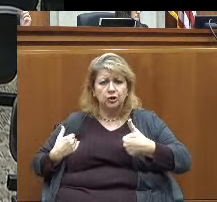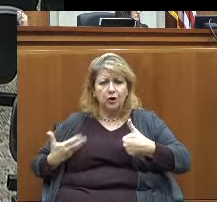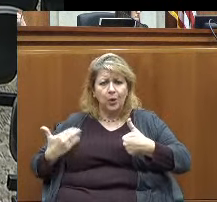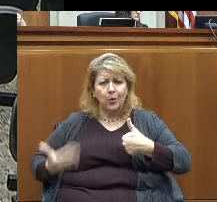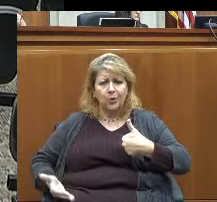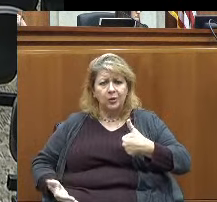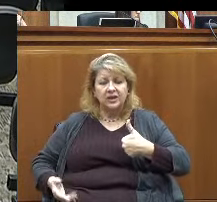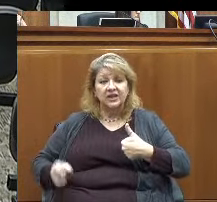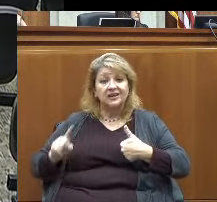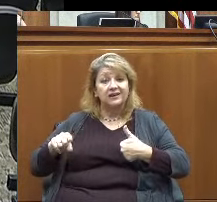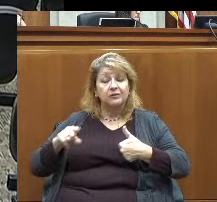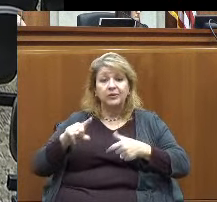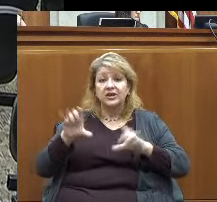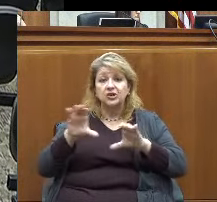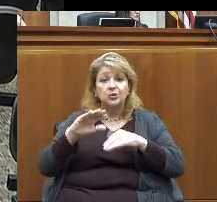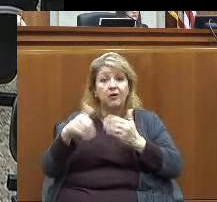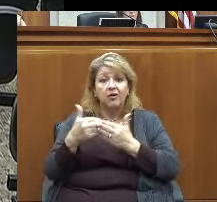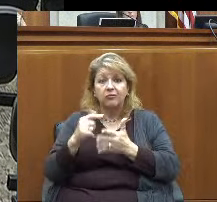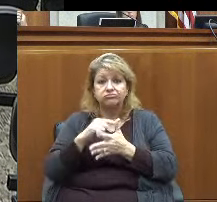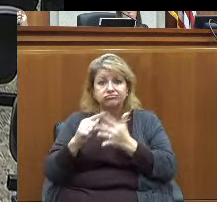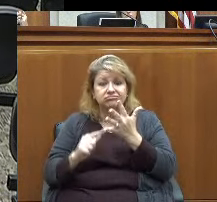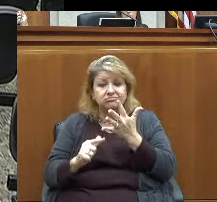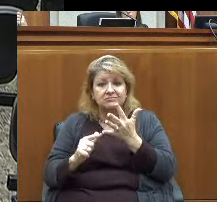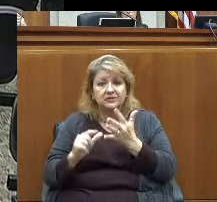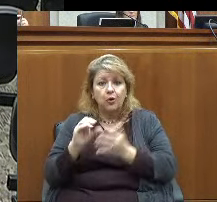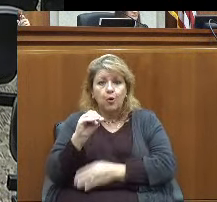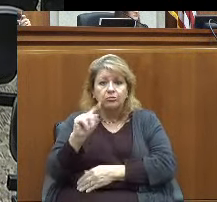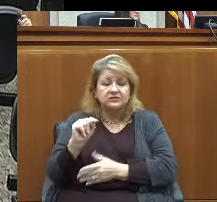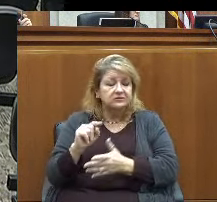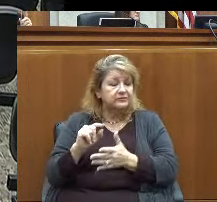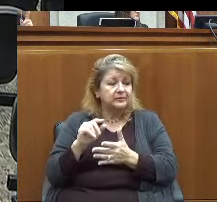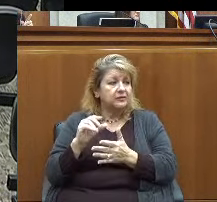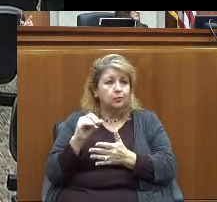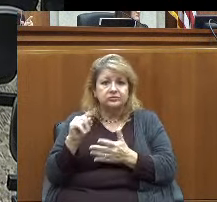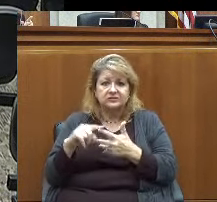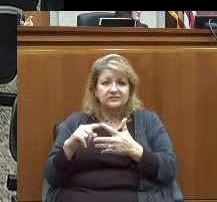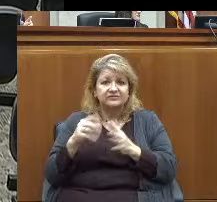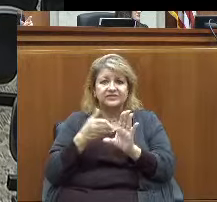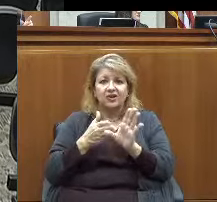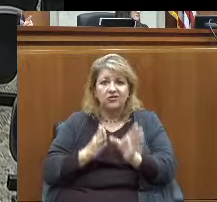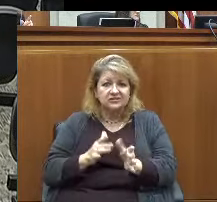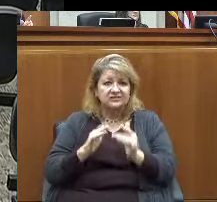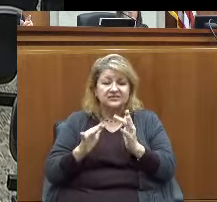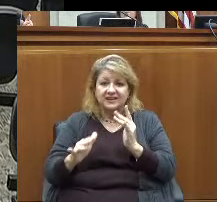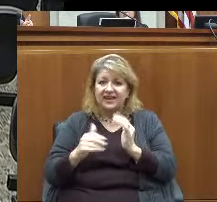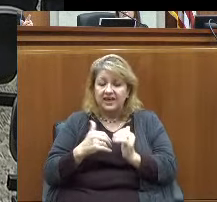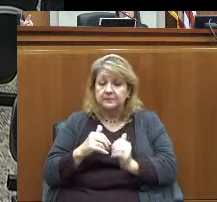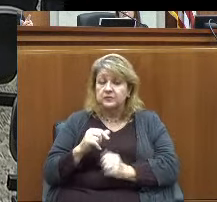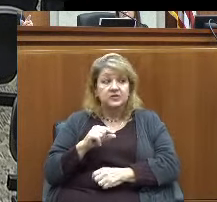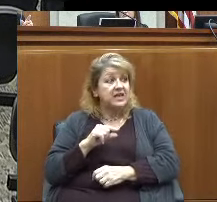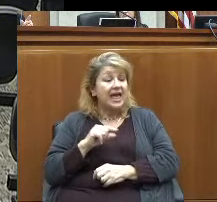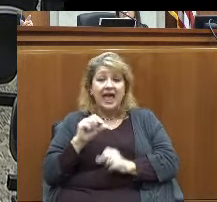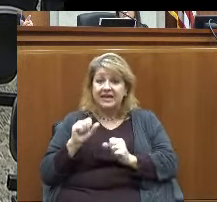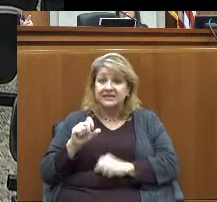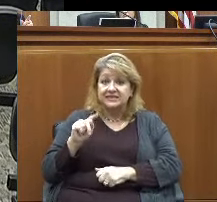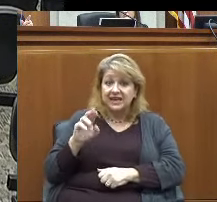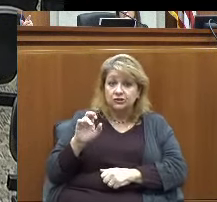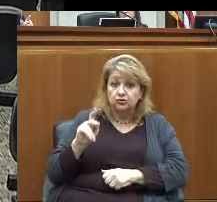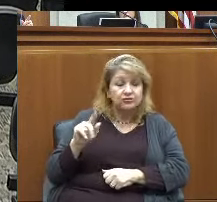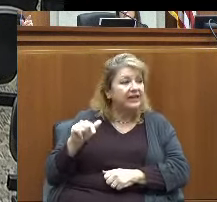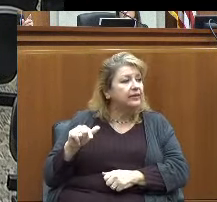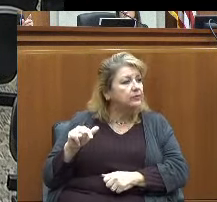licensed by other agencies? We would be happy to do that. And there's a question about, can we track them for